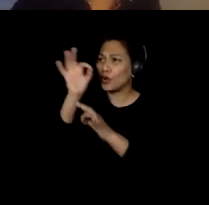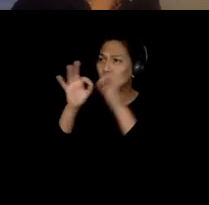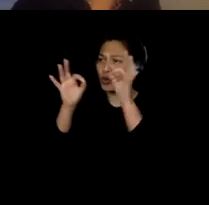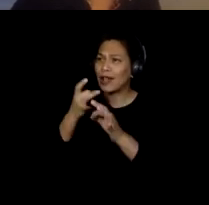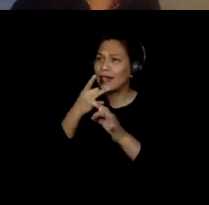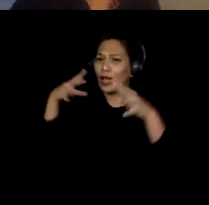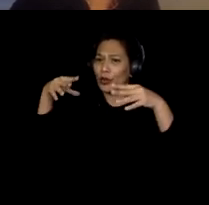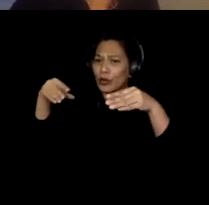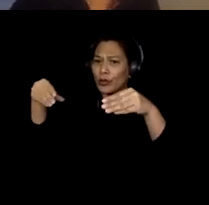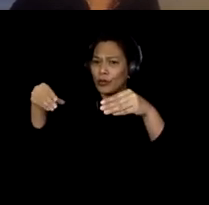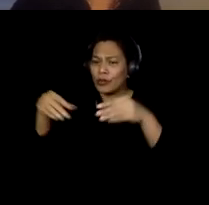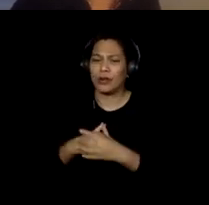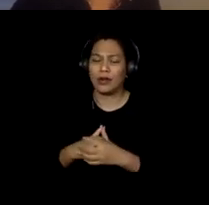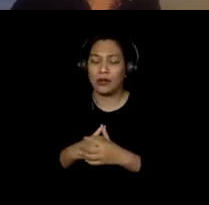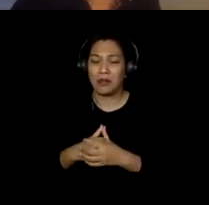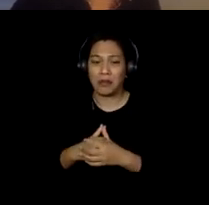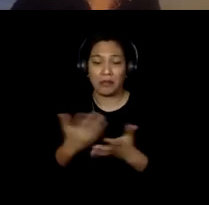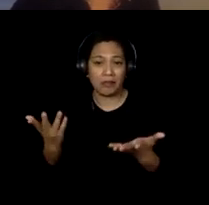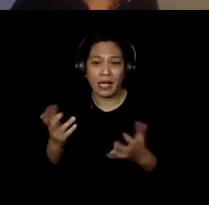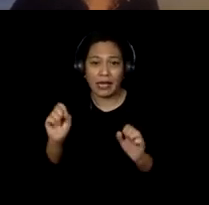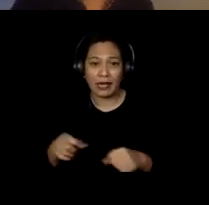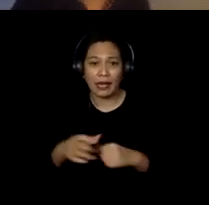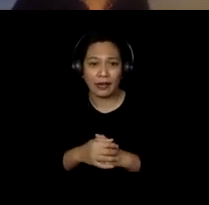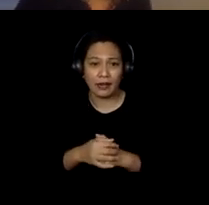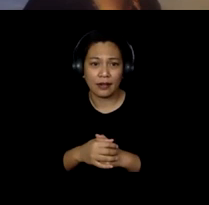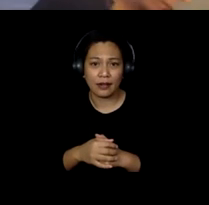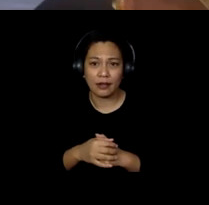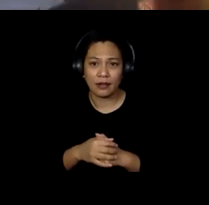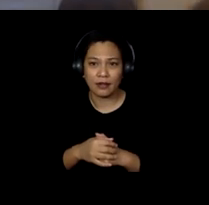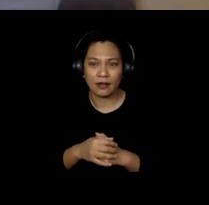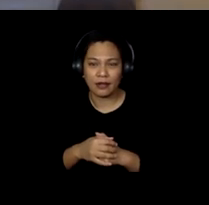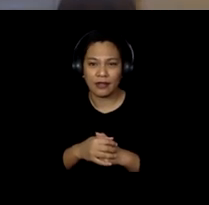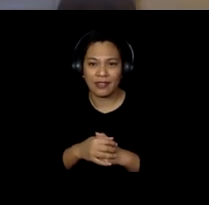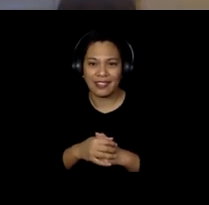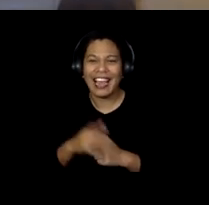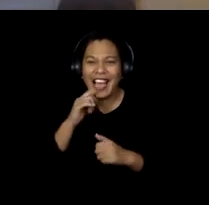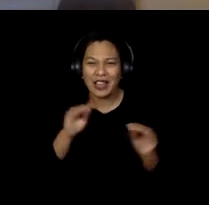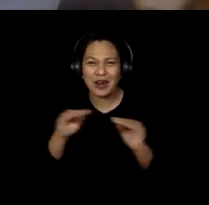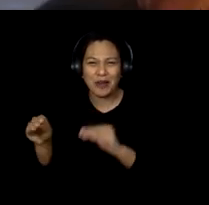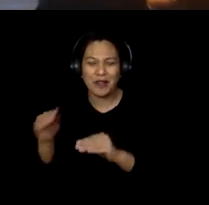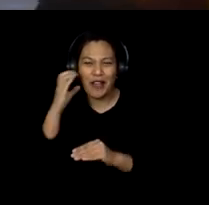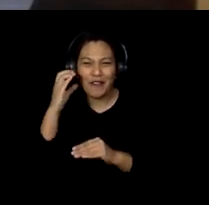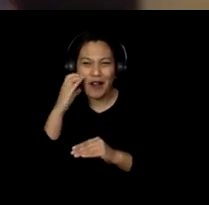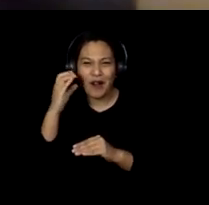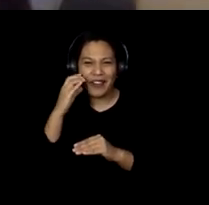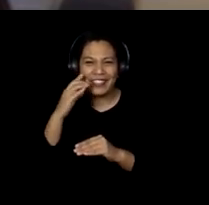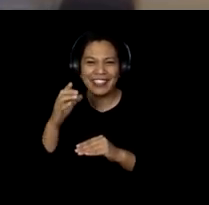lights and something like that. I don't understand. Sorry, I'm just gonna move my phone away. I forgot